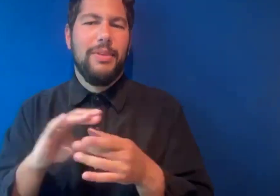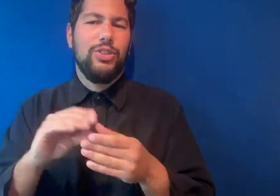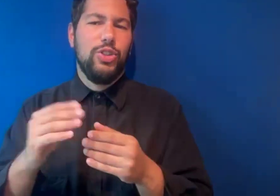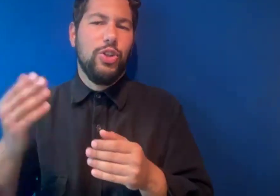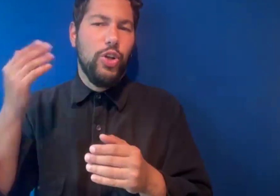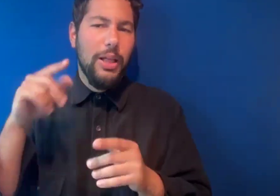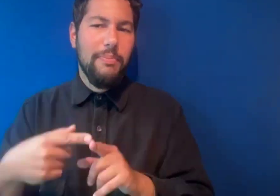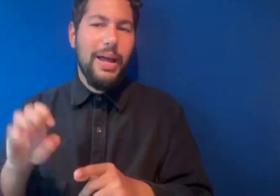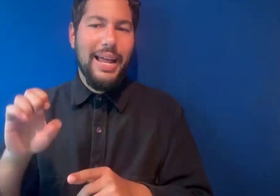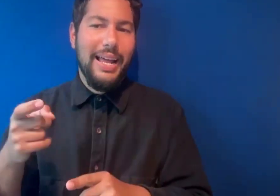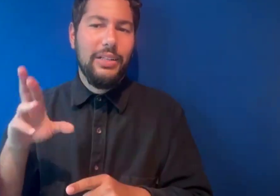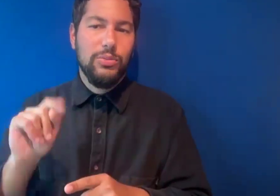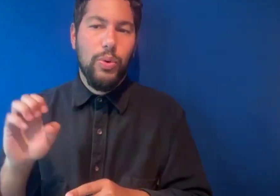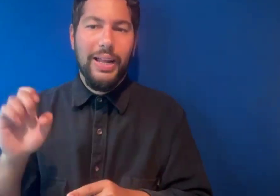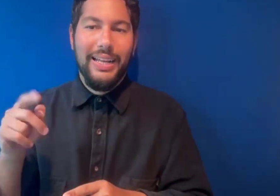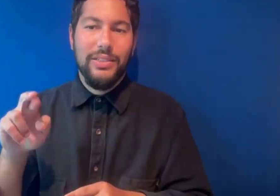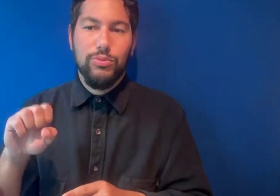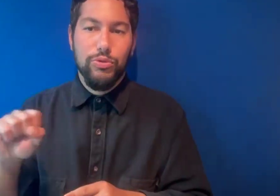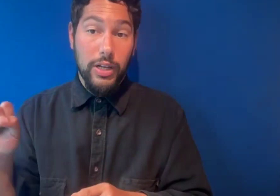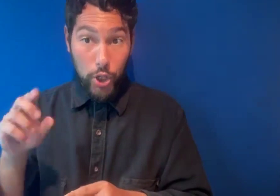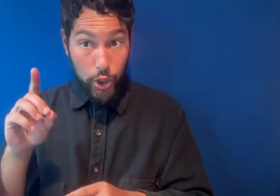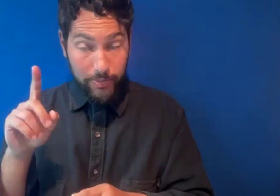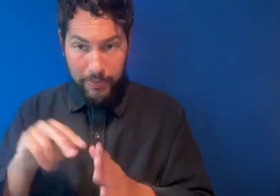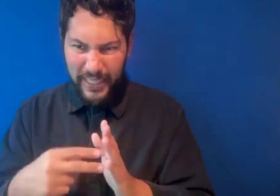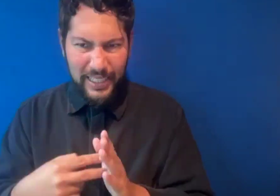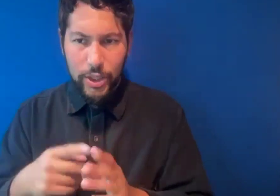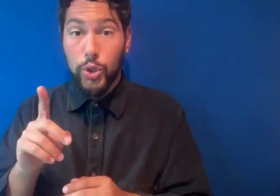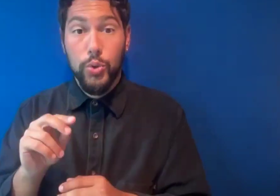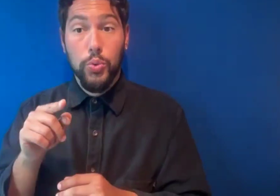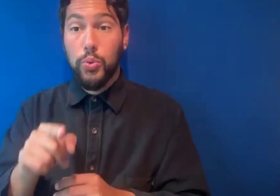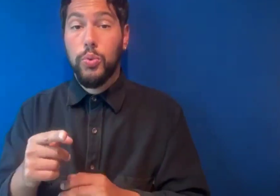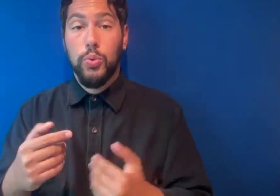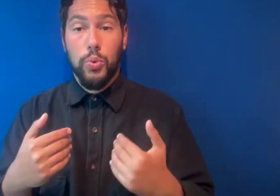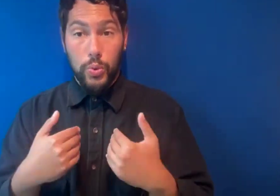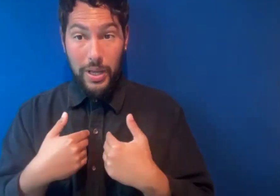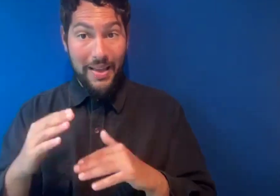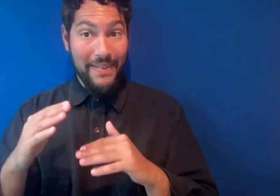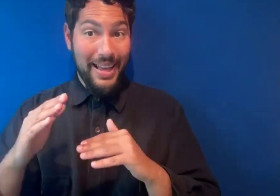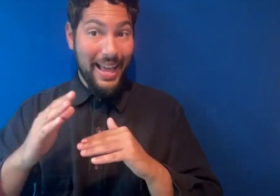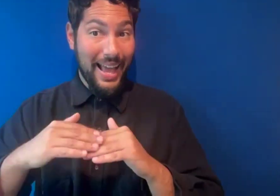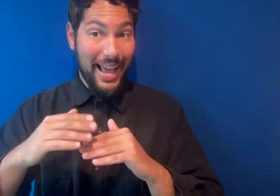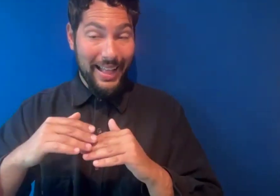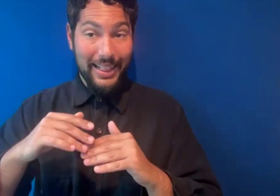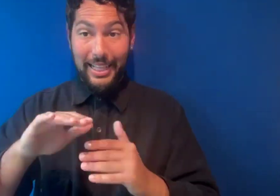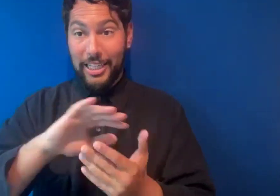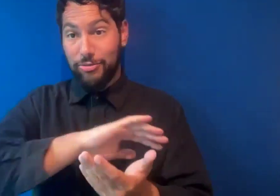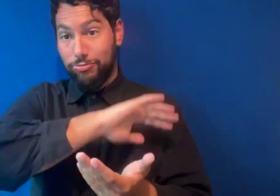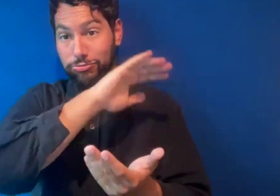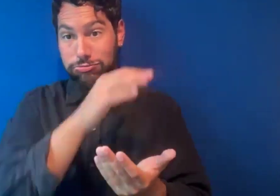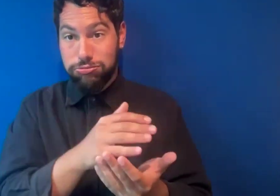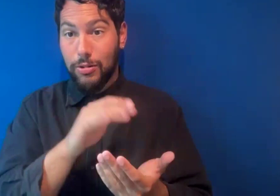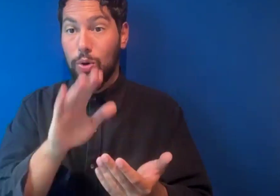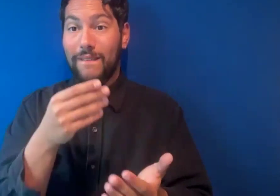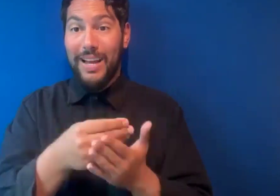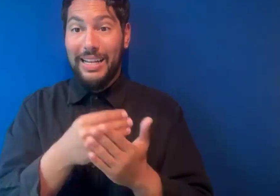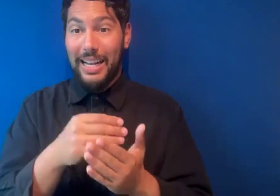Express. Meaning, do you have your at least compiled financial statements from the last 3